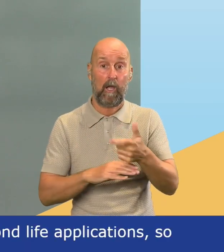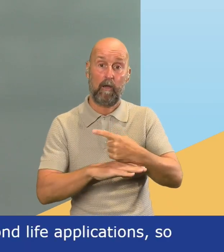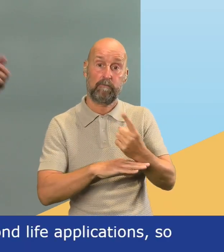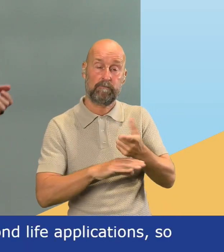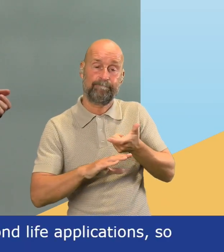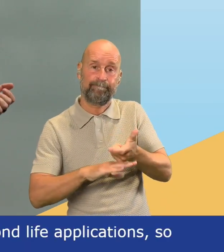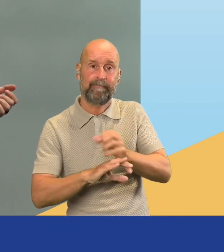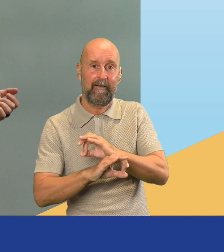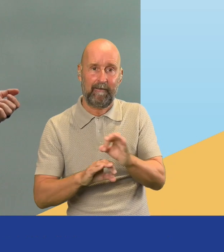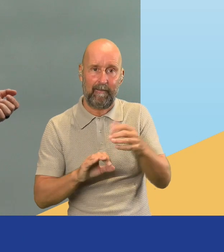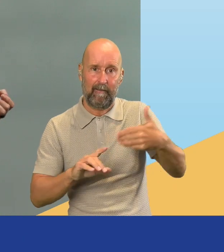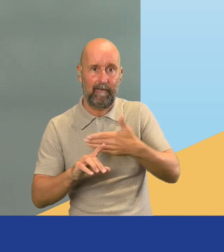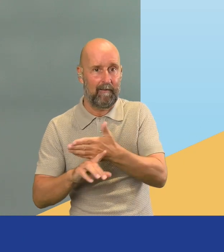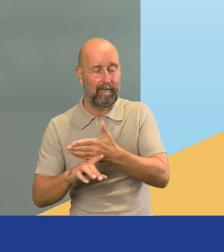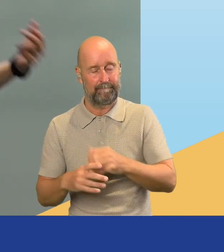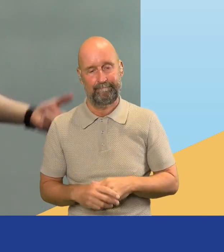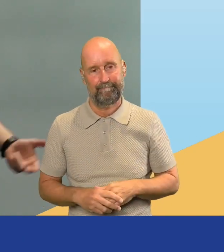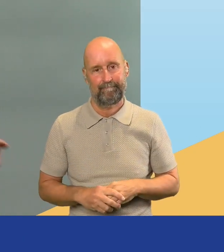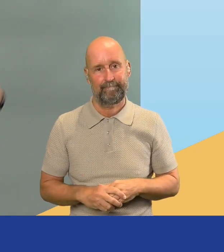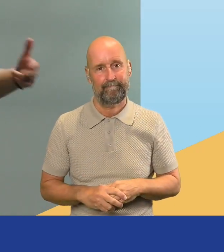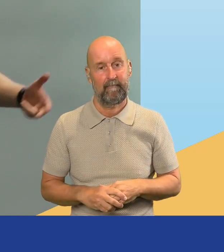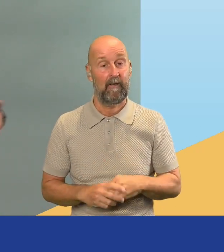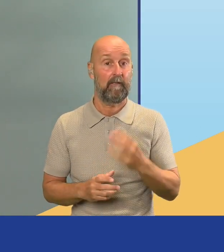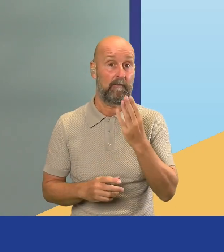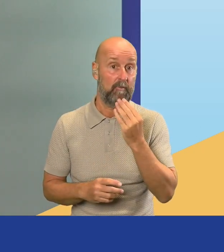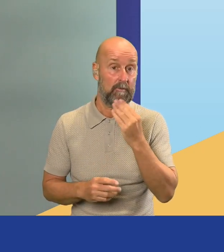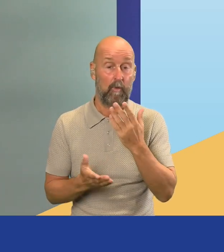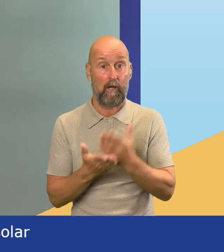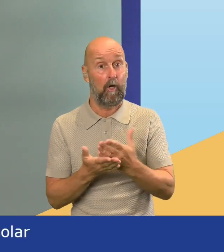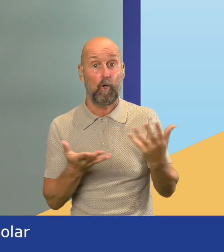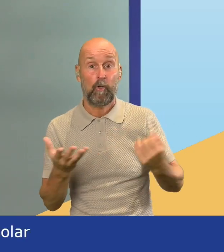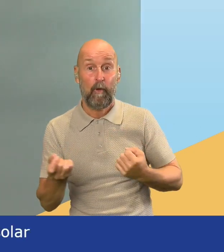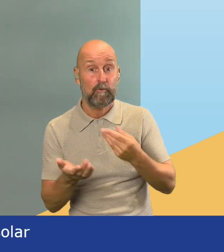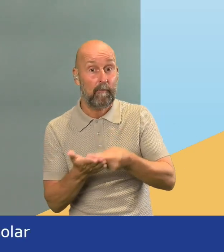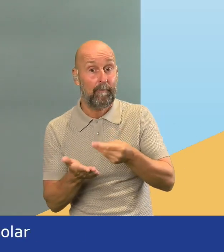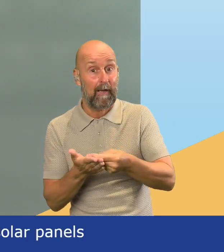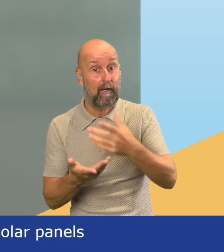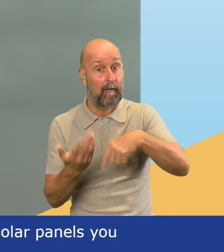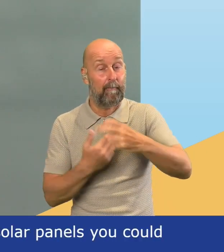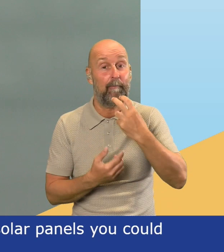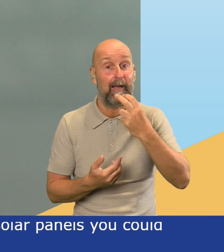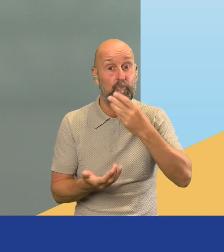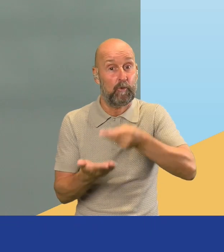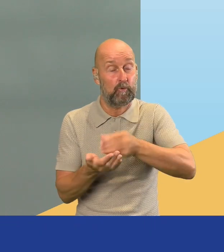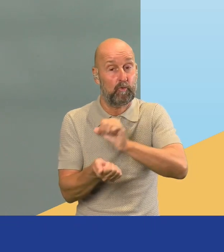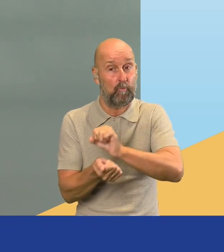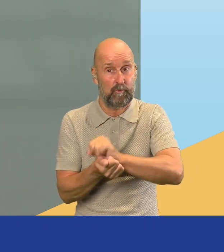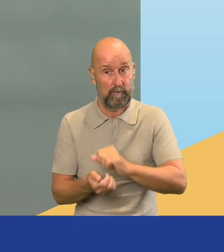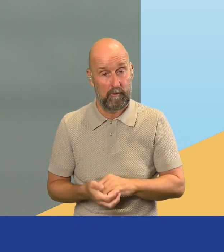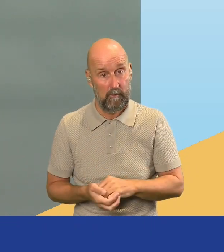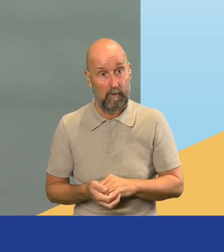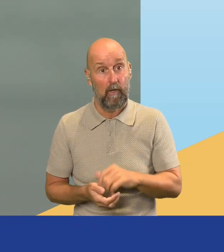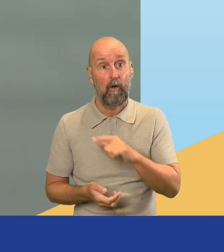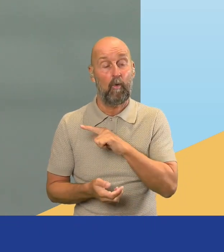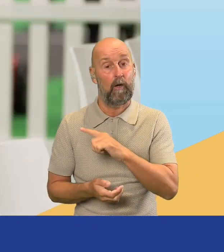put energy into the vehicle. It could also be used in commercial battery storage. So there's lots of options for even when the car battery